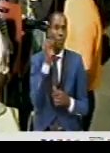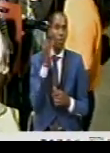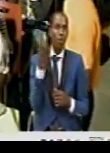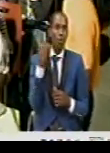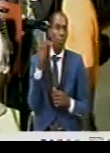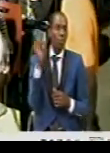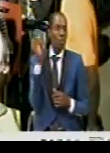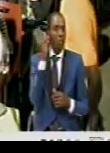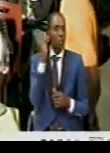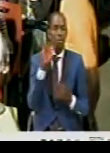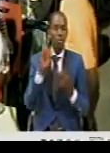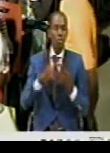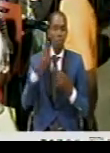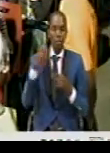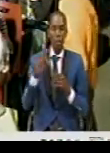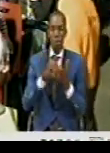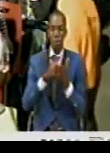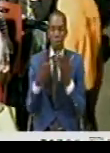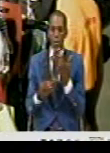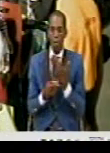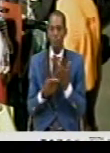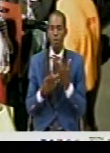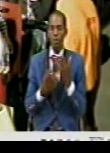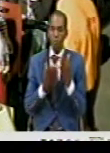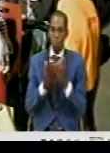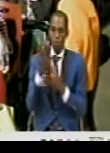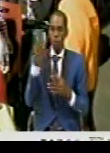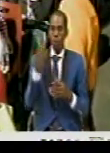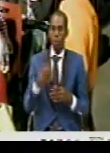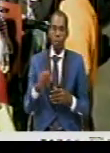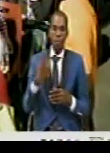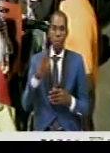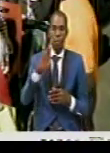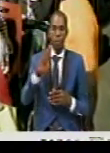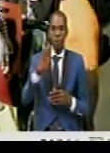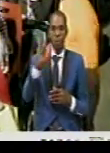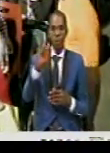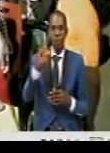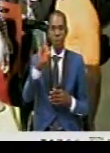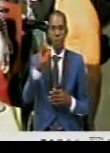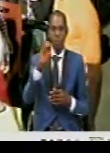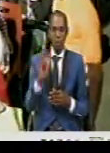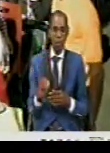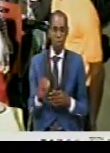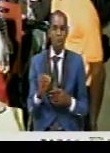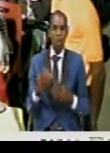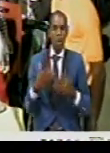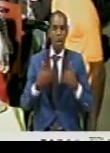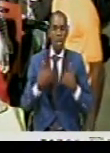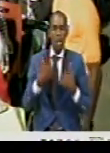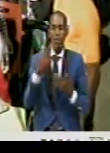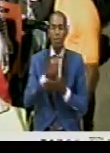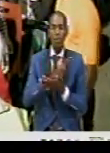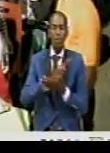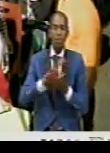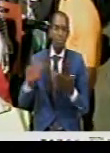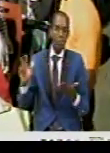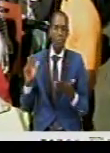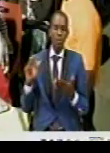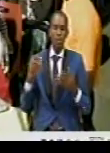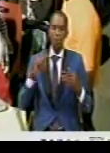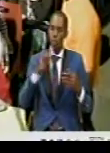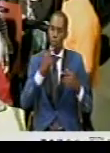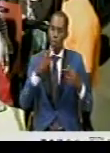Cameroon. This person was listening to the program live on the radio, and this person has